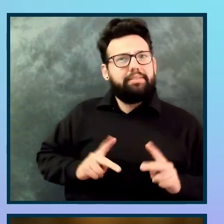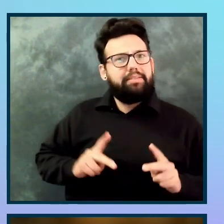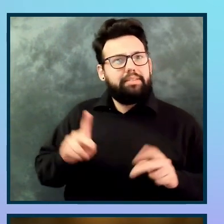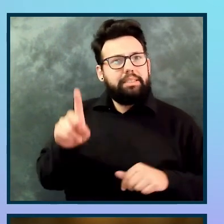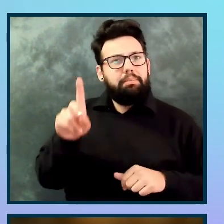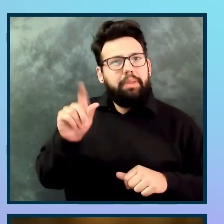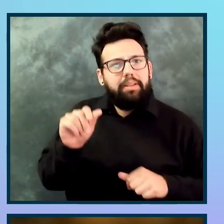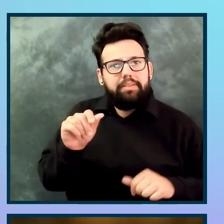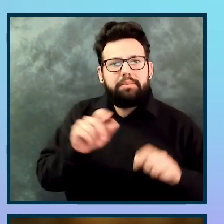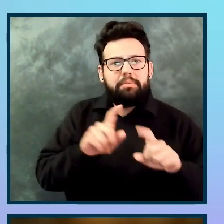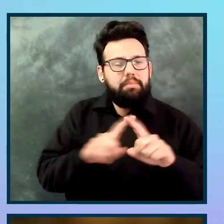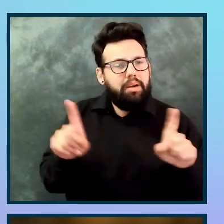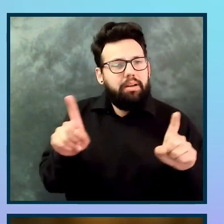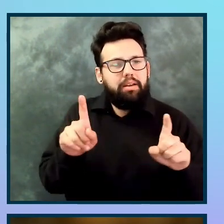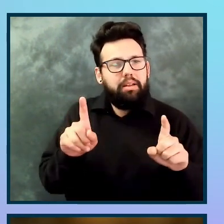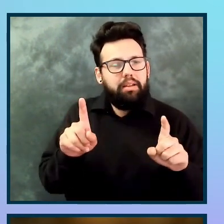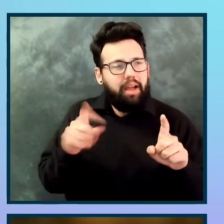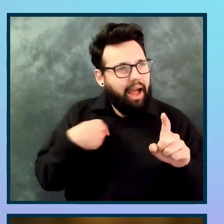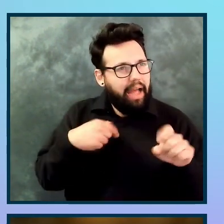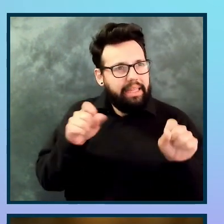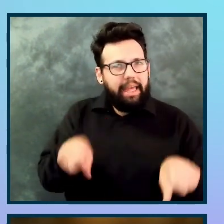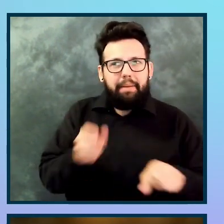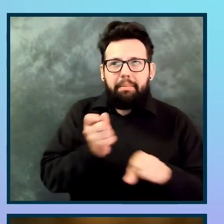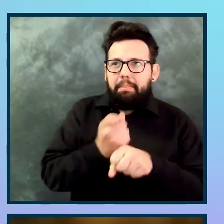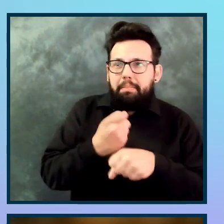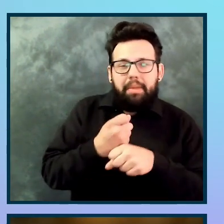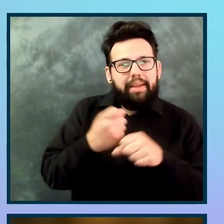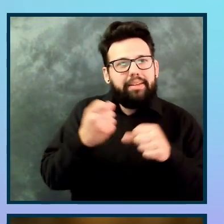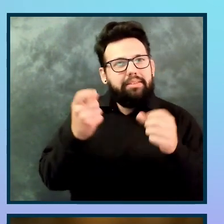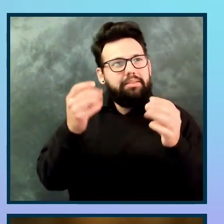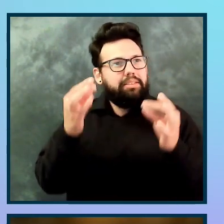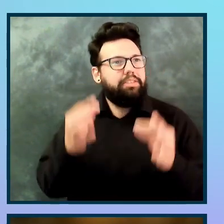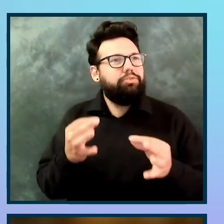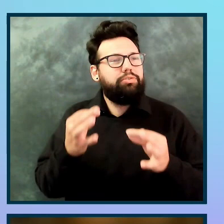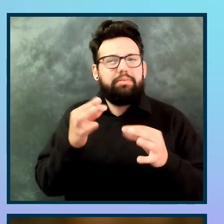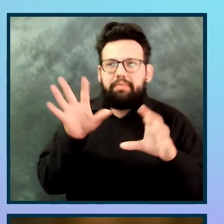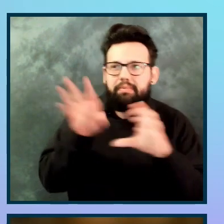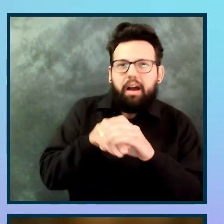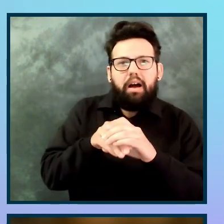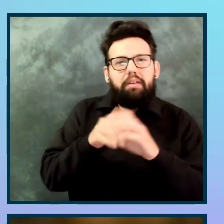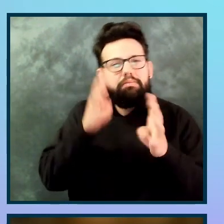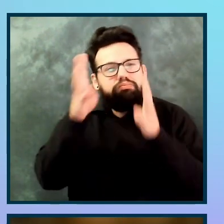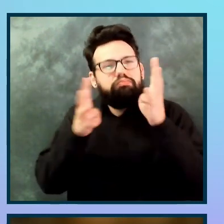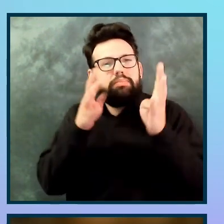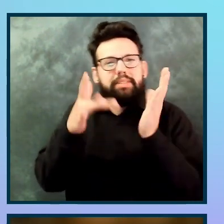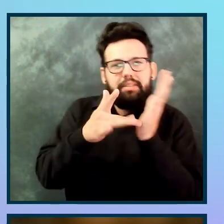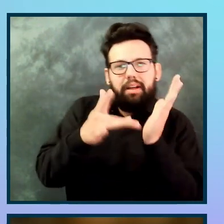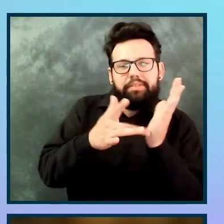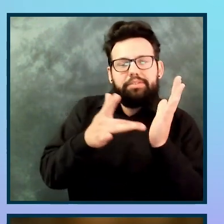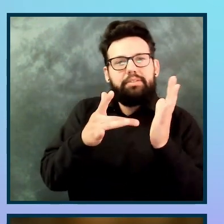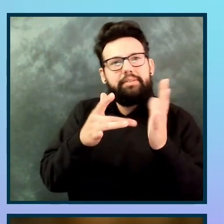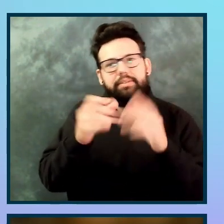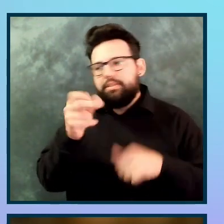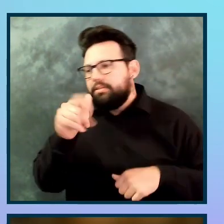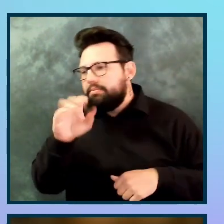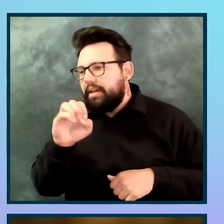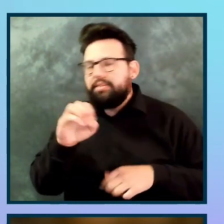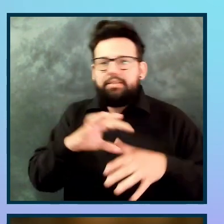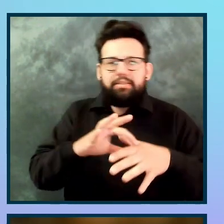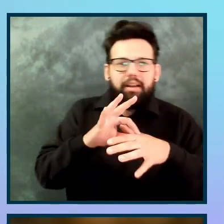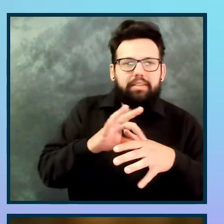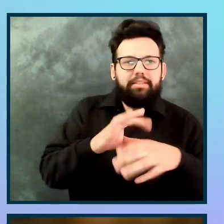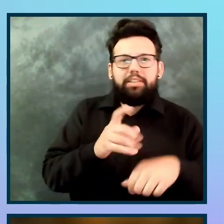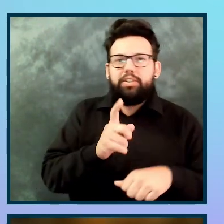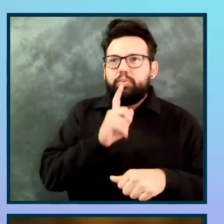really make decisions and inform decisions and create technology and digital spaces and content and games that really serve